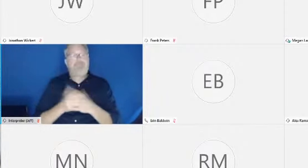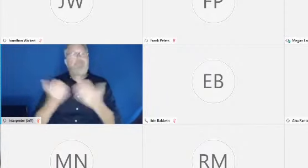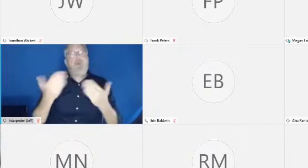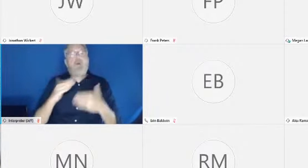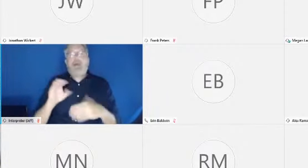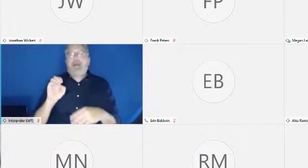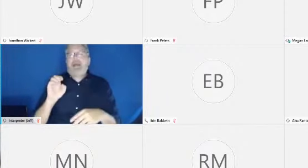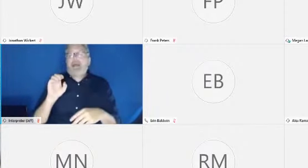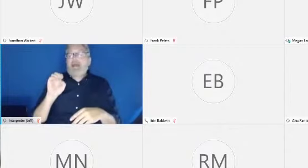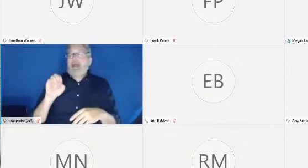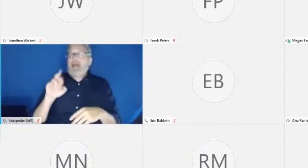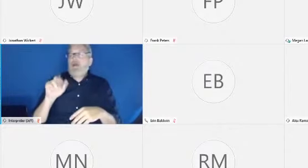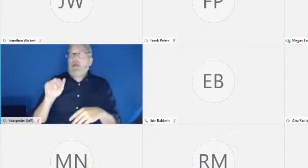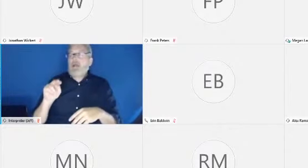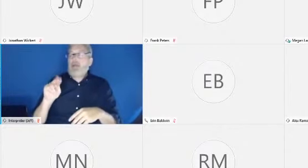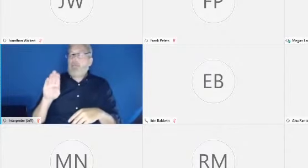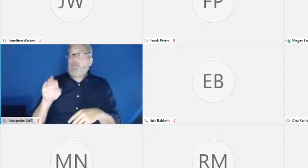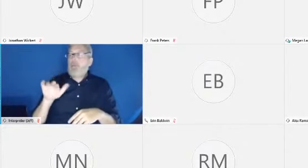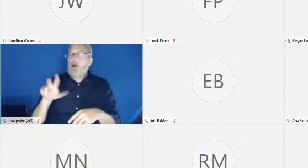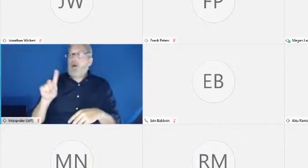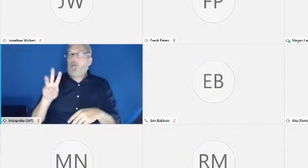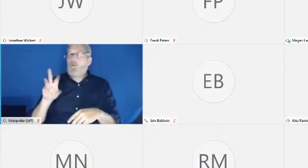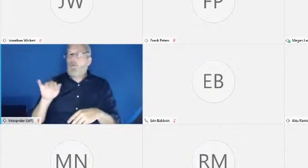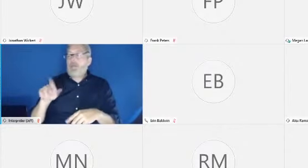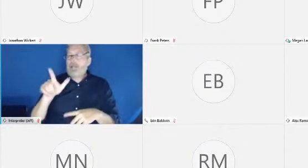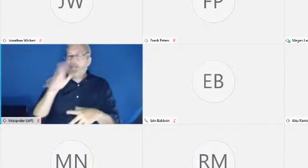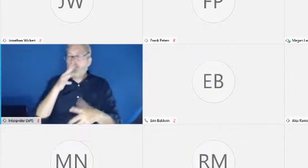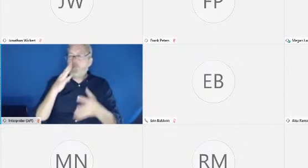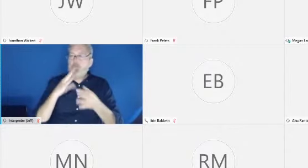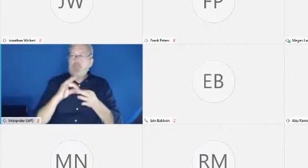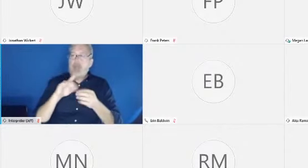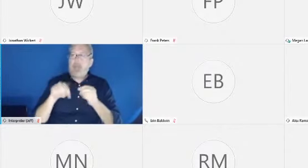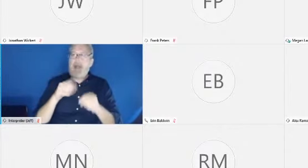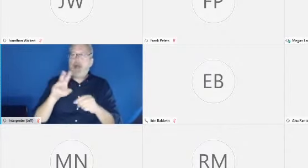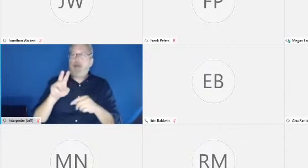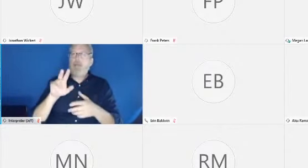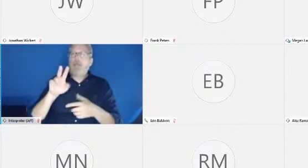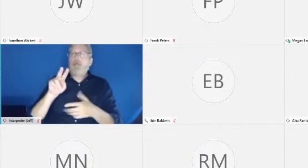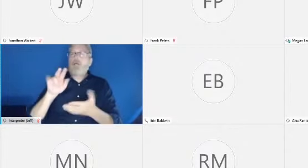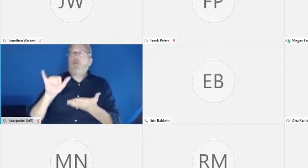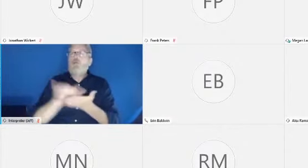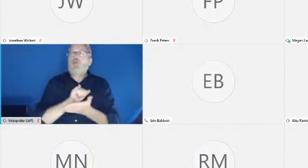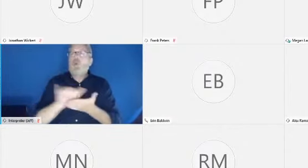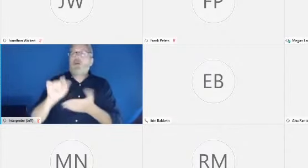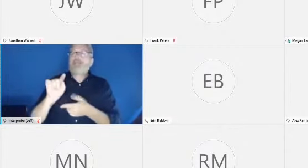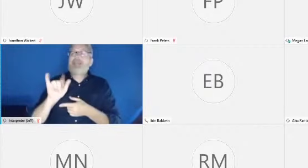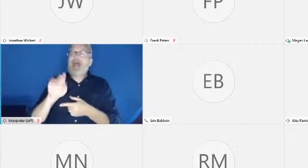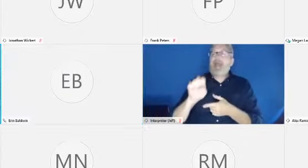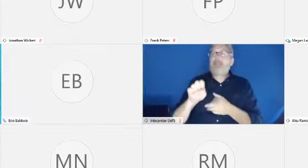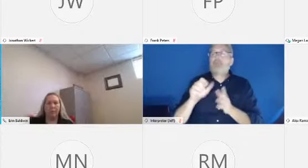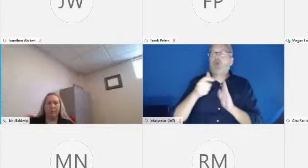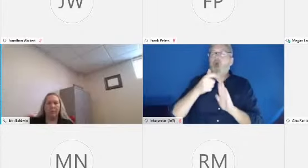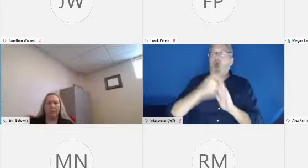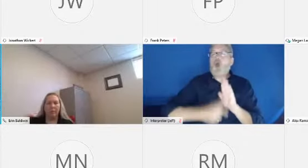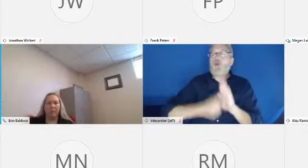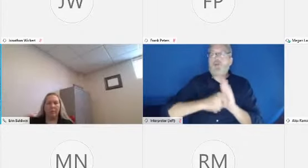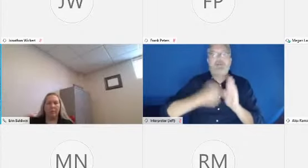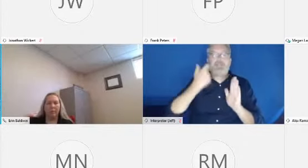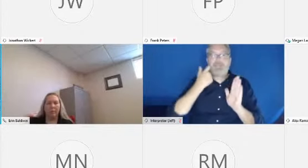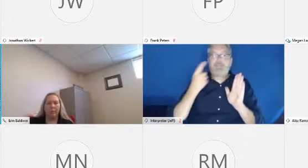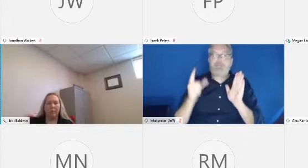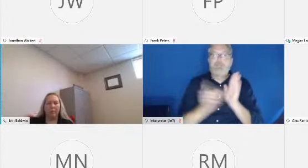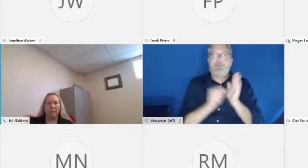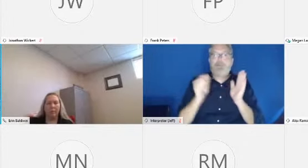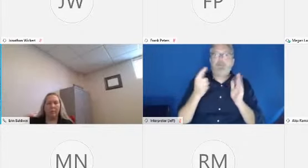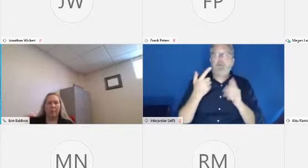And Aaron Baldwin, would you want to address the issue of the New York Times article that was just published? What I liked about